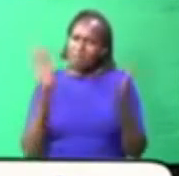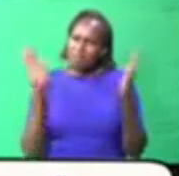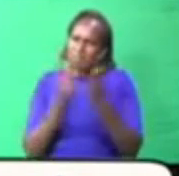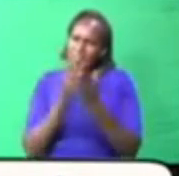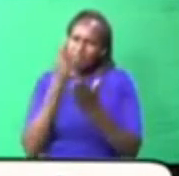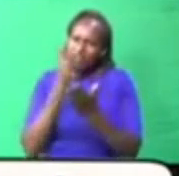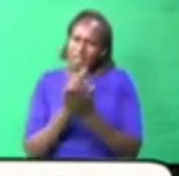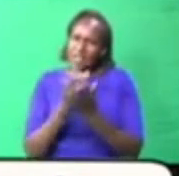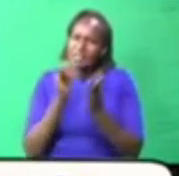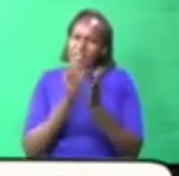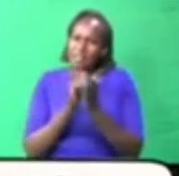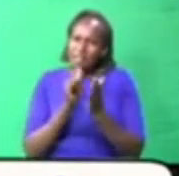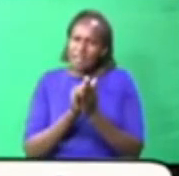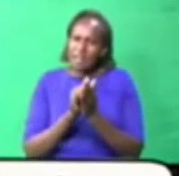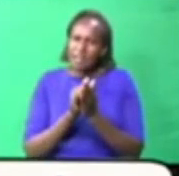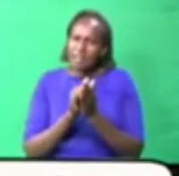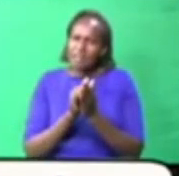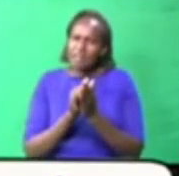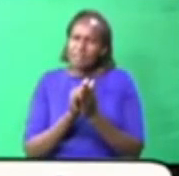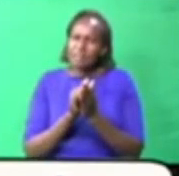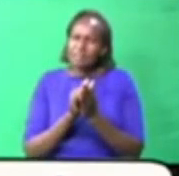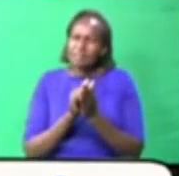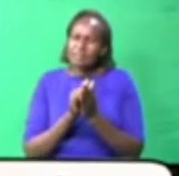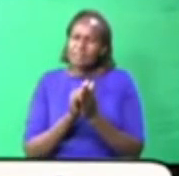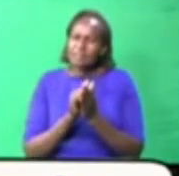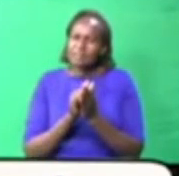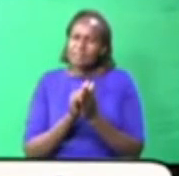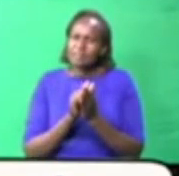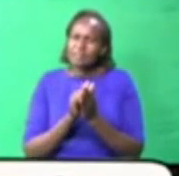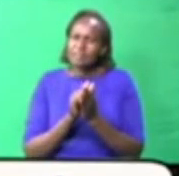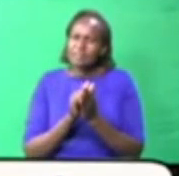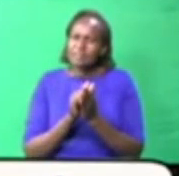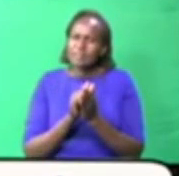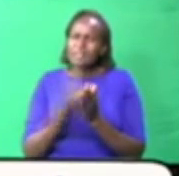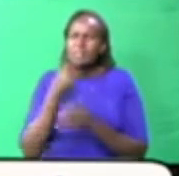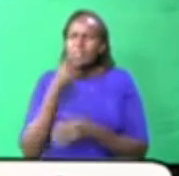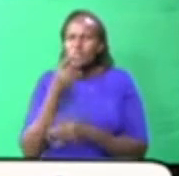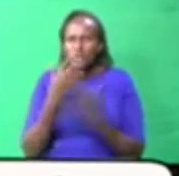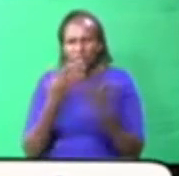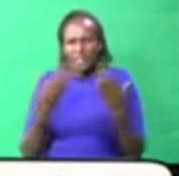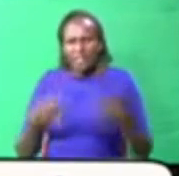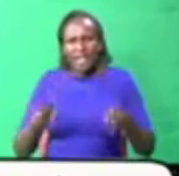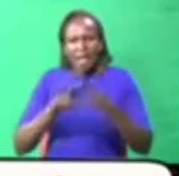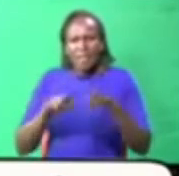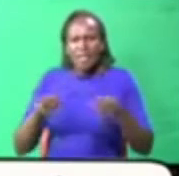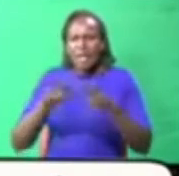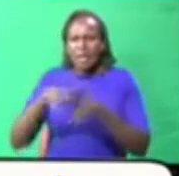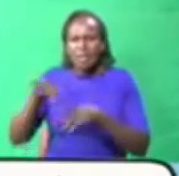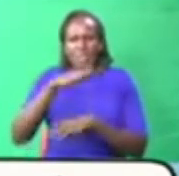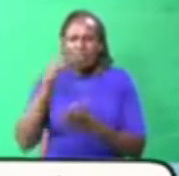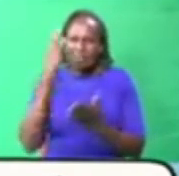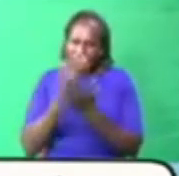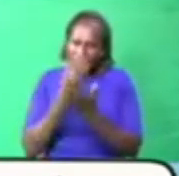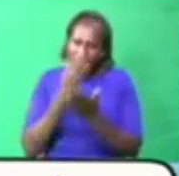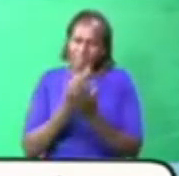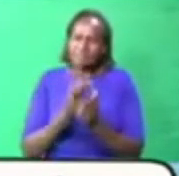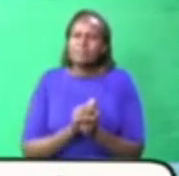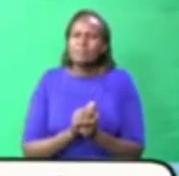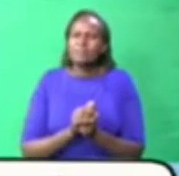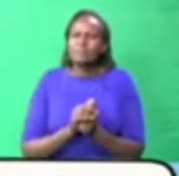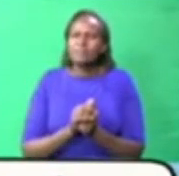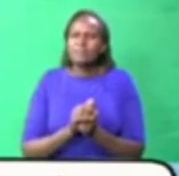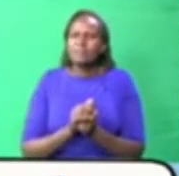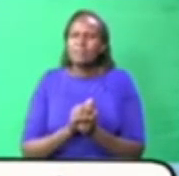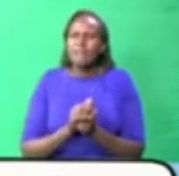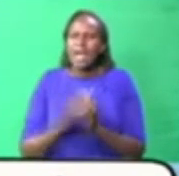his body was as good as dead. Let me tell you, things that are happening around are just facts. There's a great